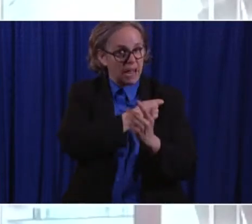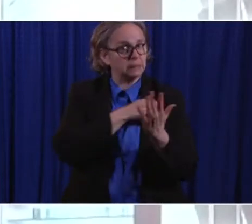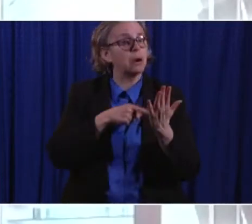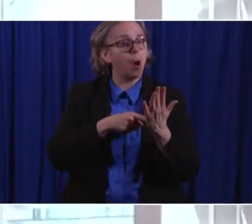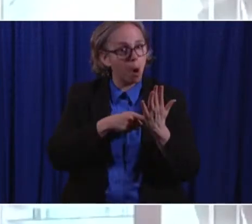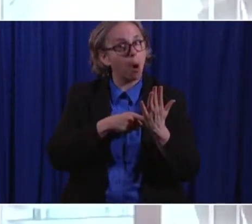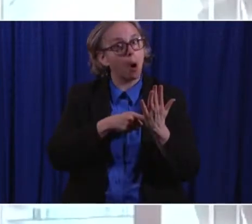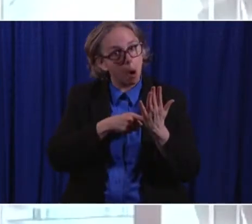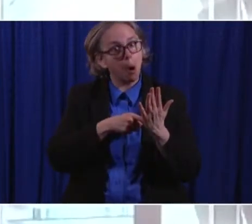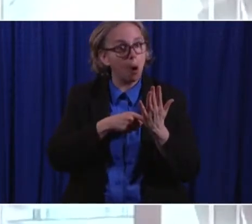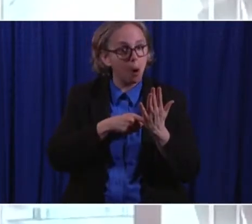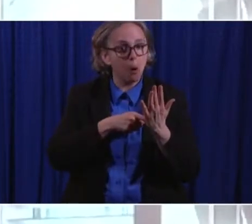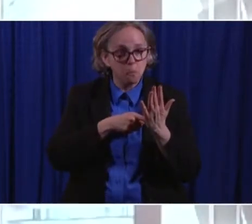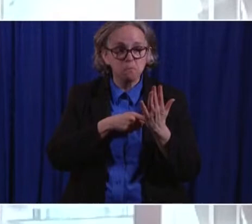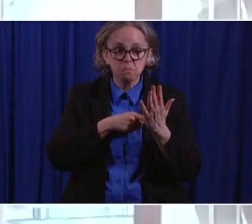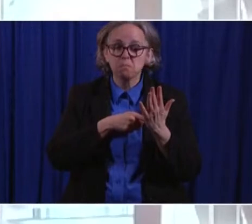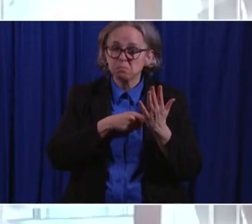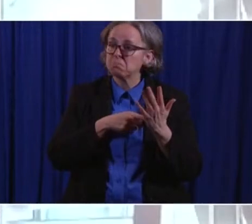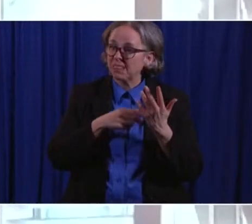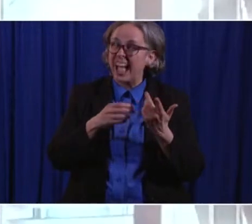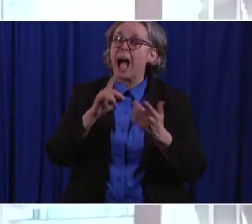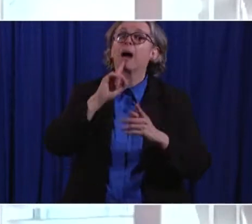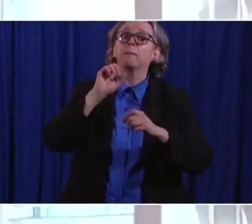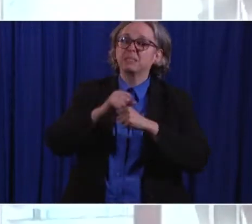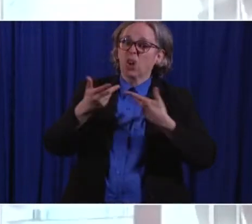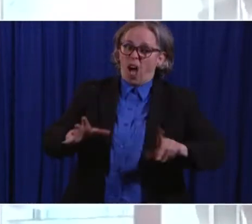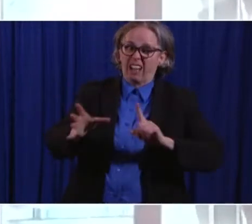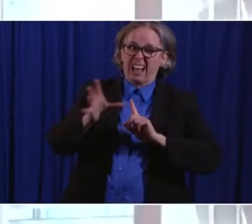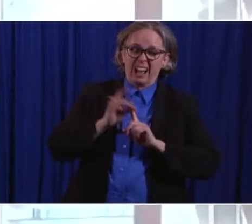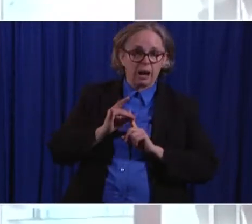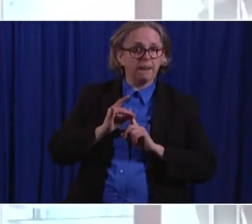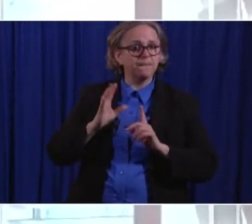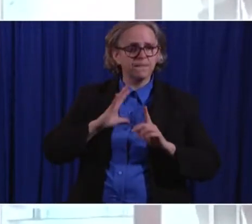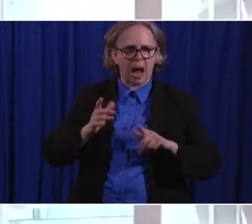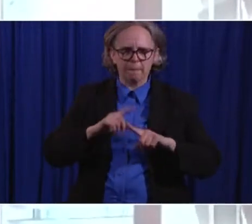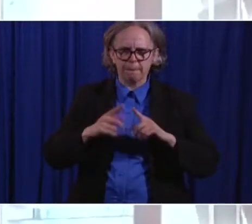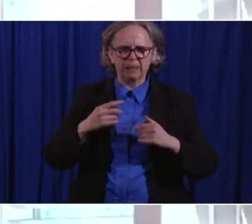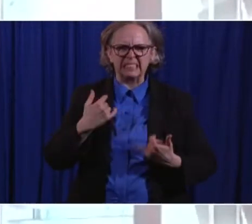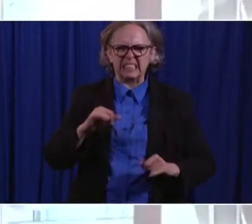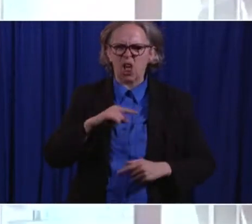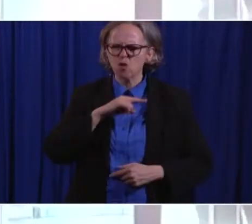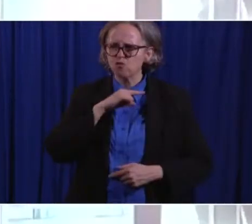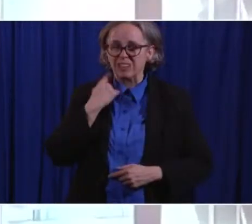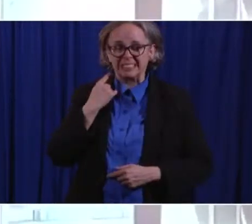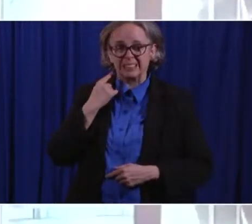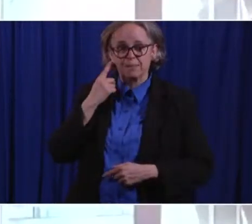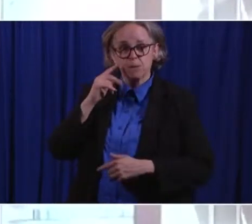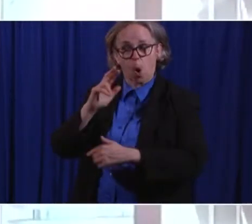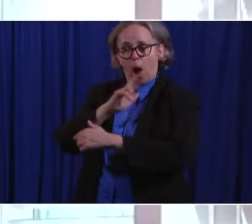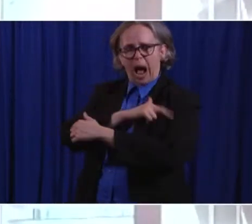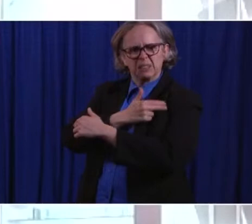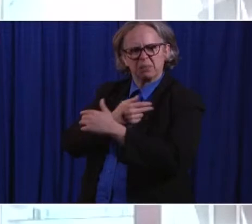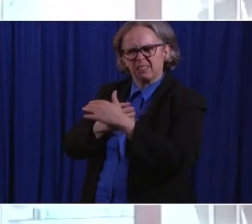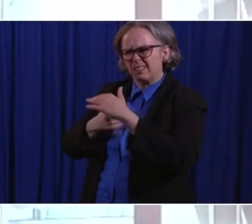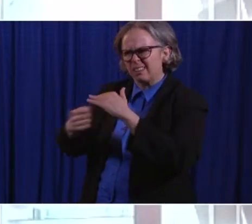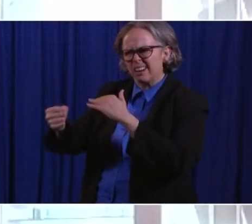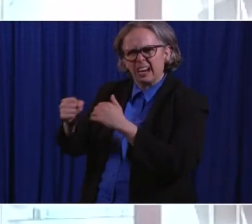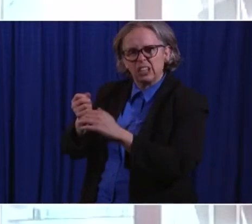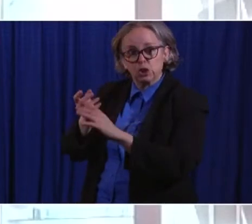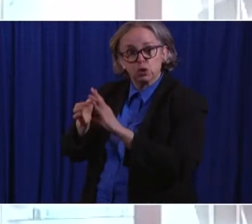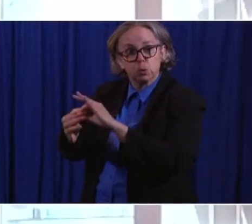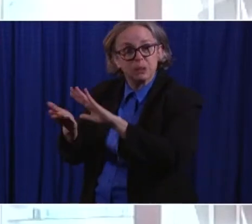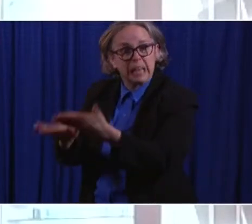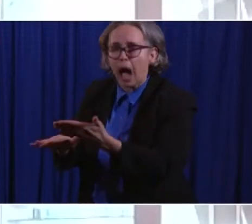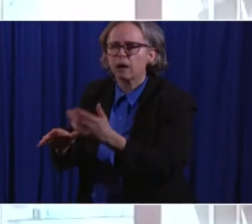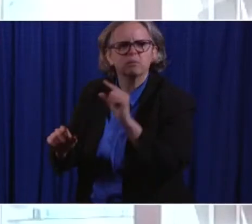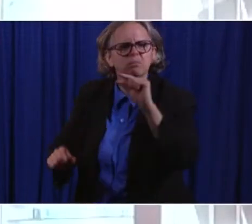of ending up in the hospital or dying from COVID-19 to an incredibly low percentage. So I